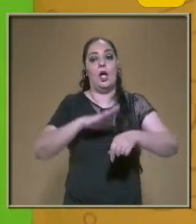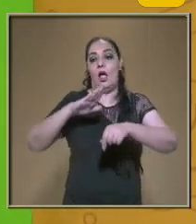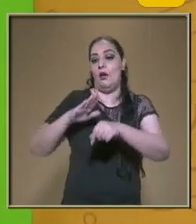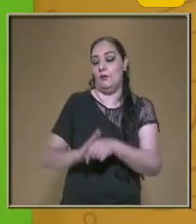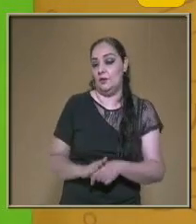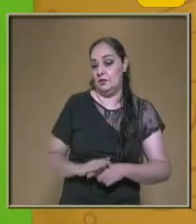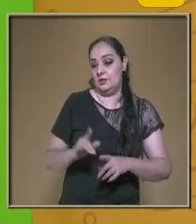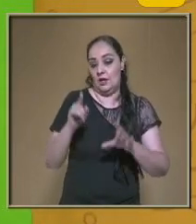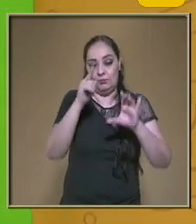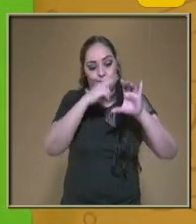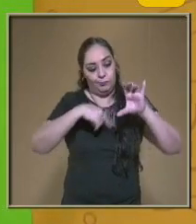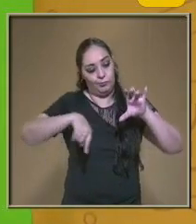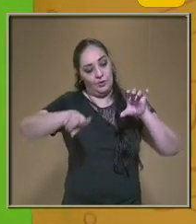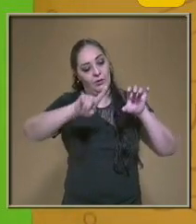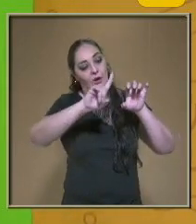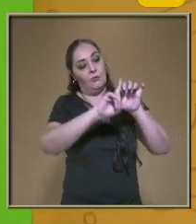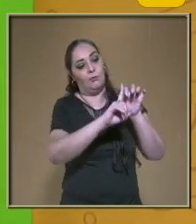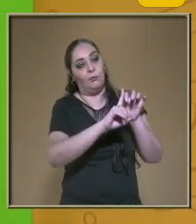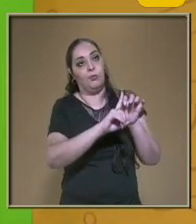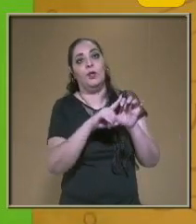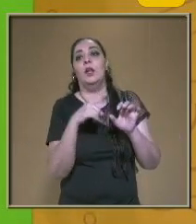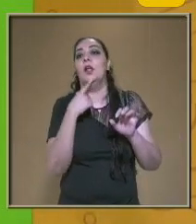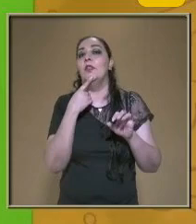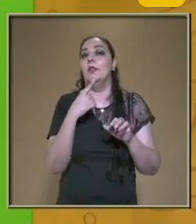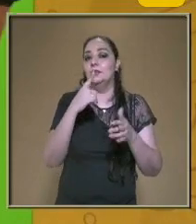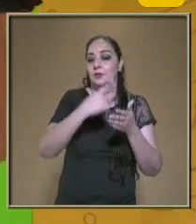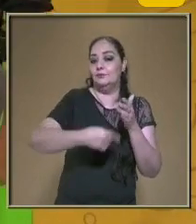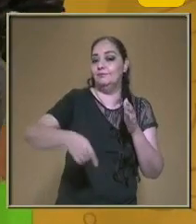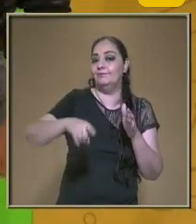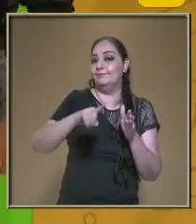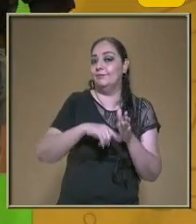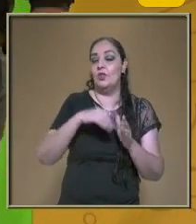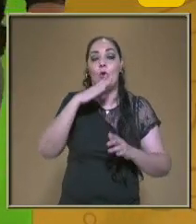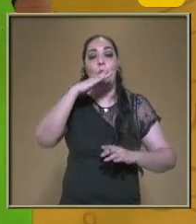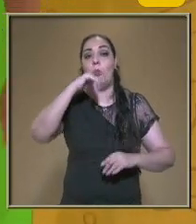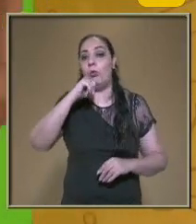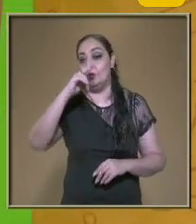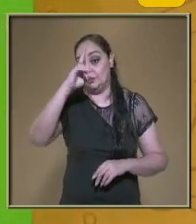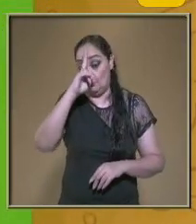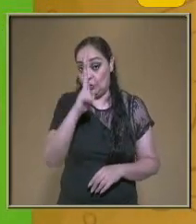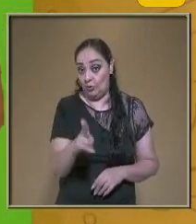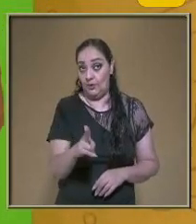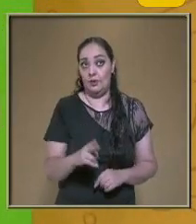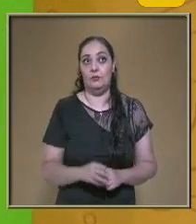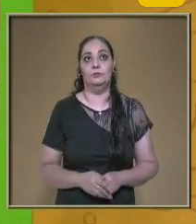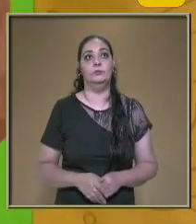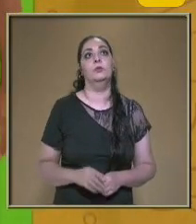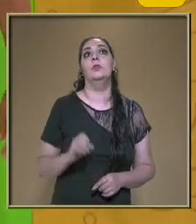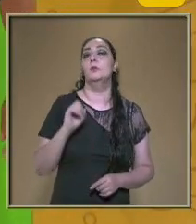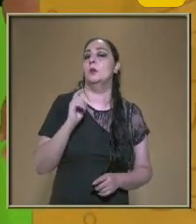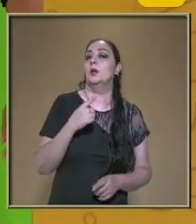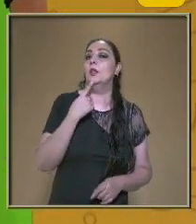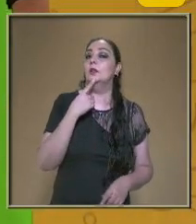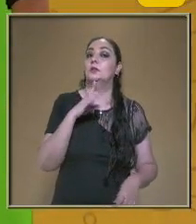Red circle, red line that is canceling, okay? Keep silence.